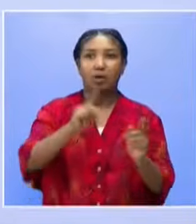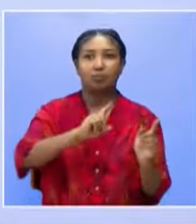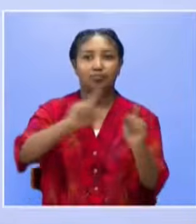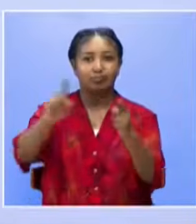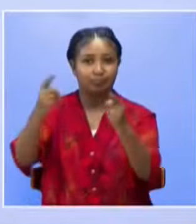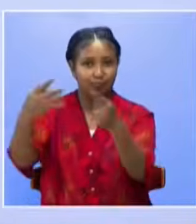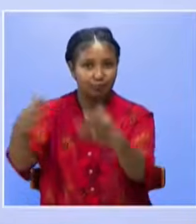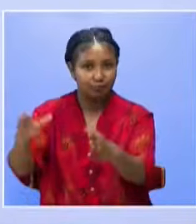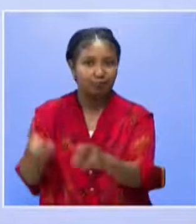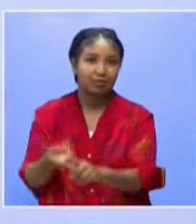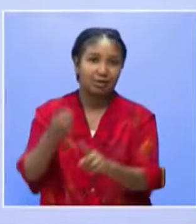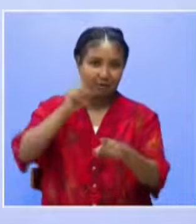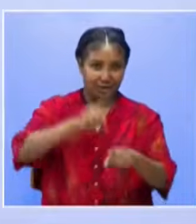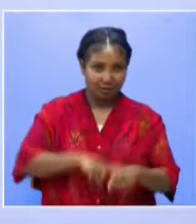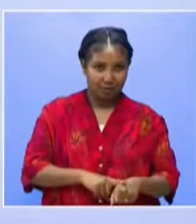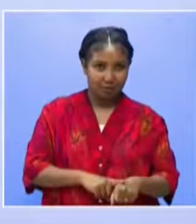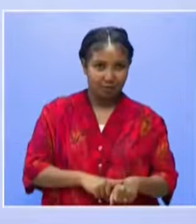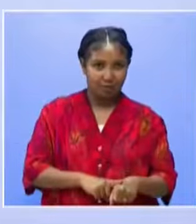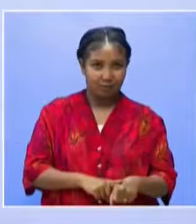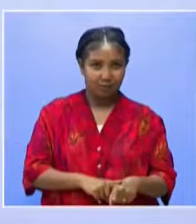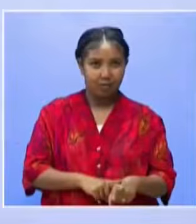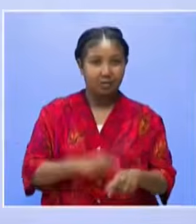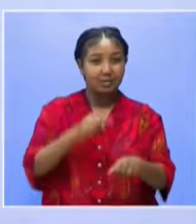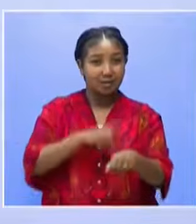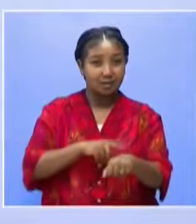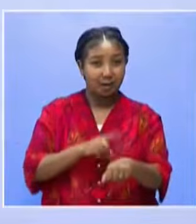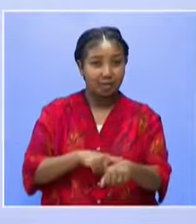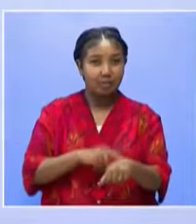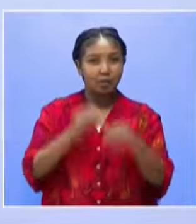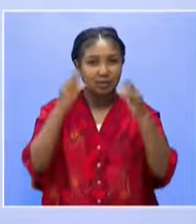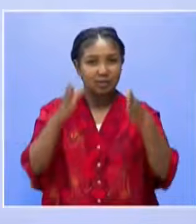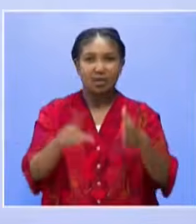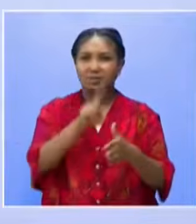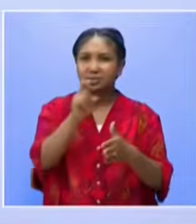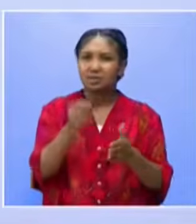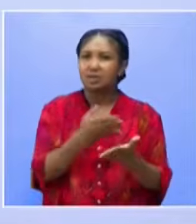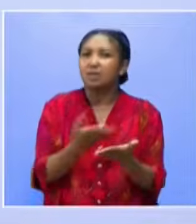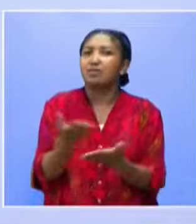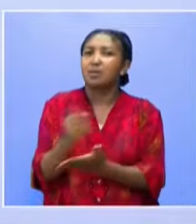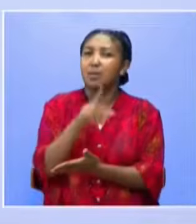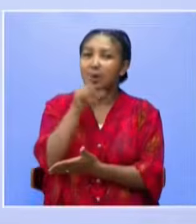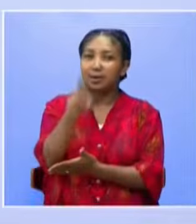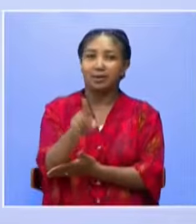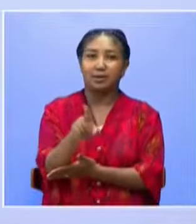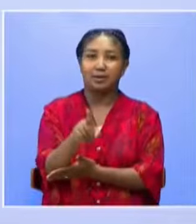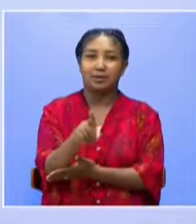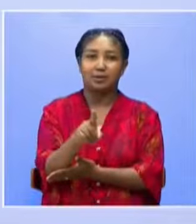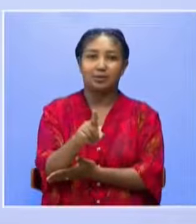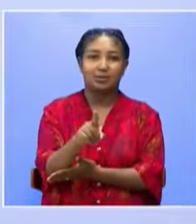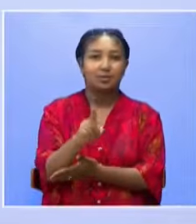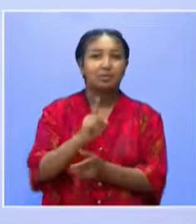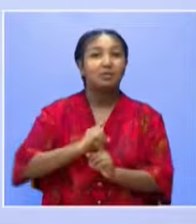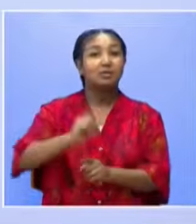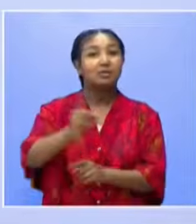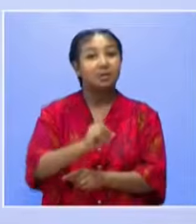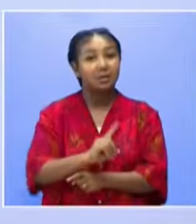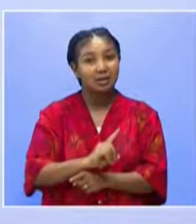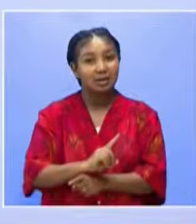then returned, okay? At that time, your teacher can ask you such kinds of questions. So what can you say?